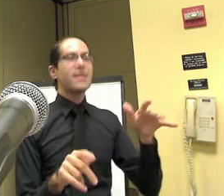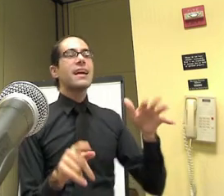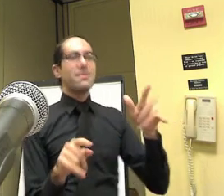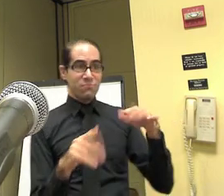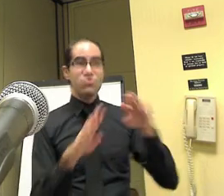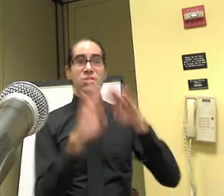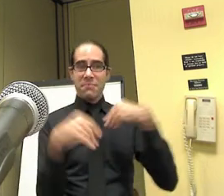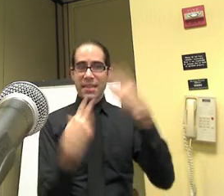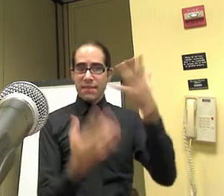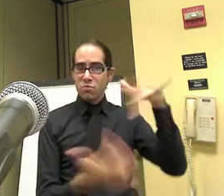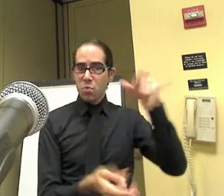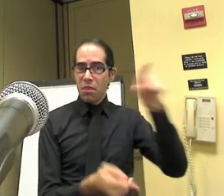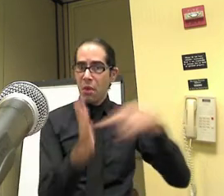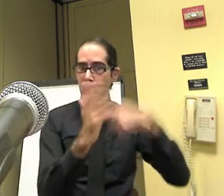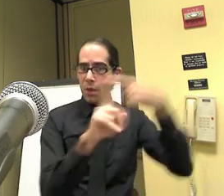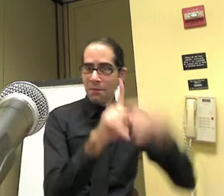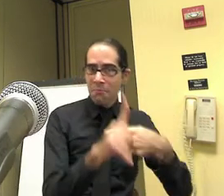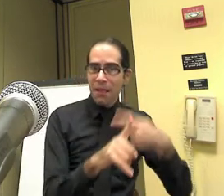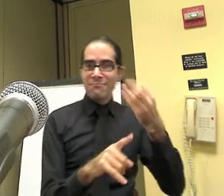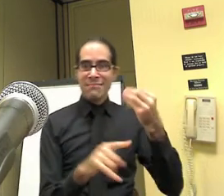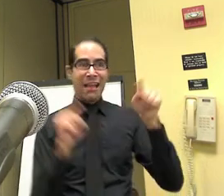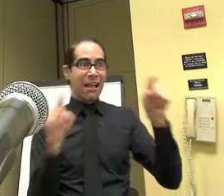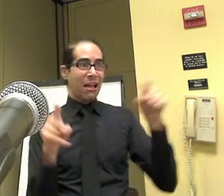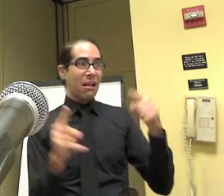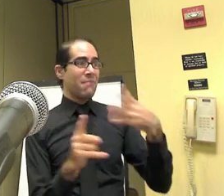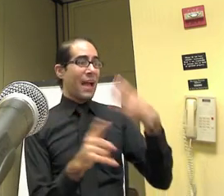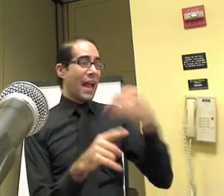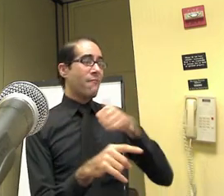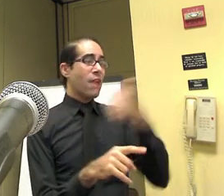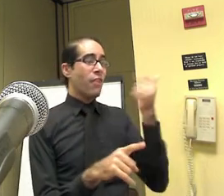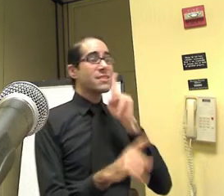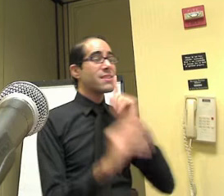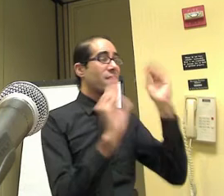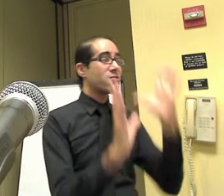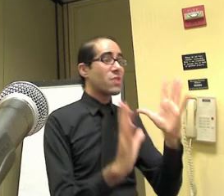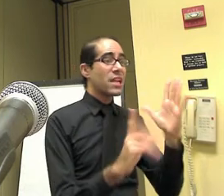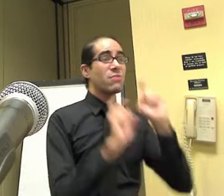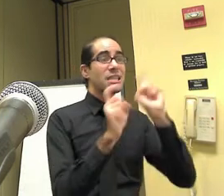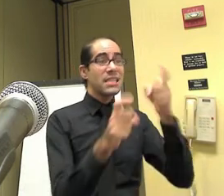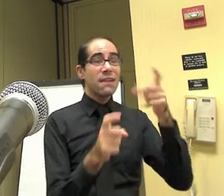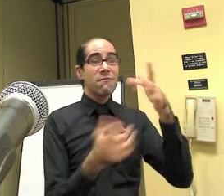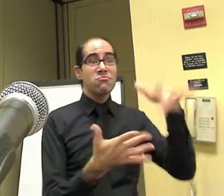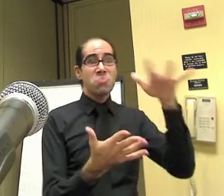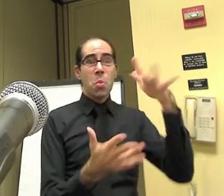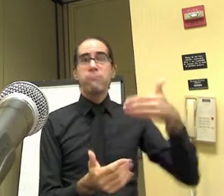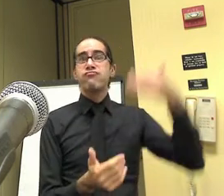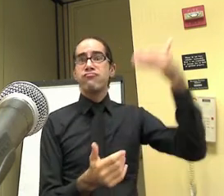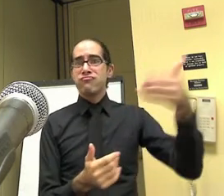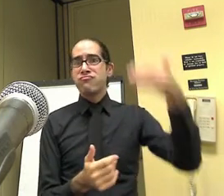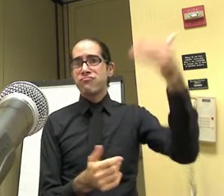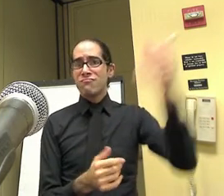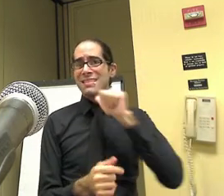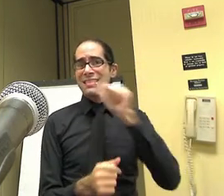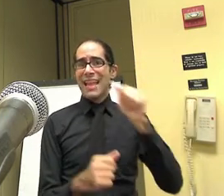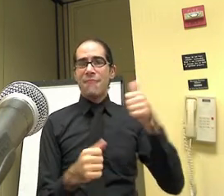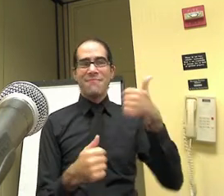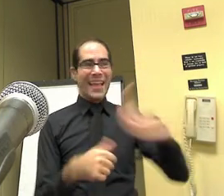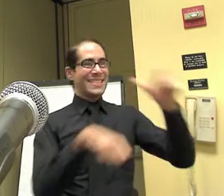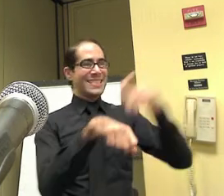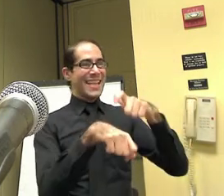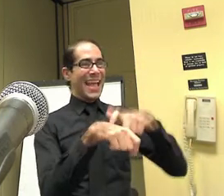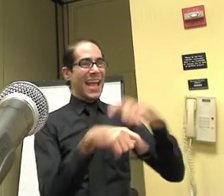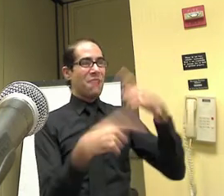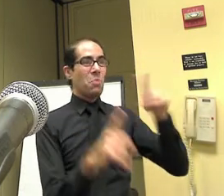The Guggenheim Museum, we give a tour there once a month in ASL. If we have other deaf presenters, they could